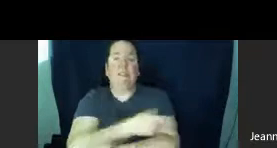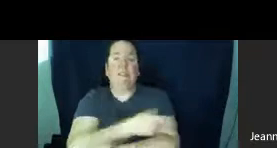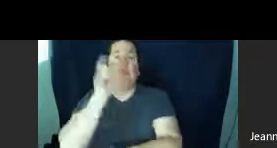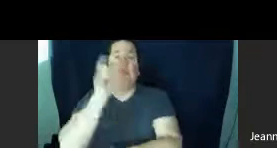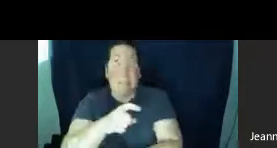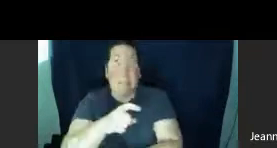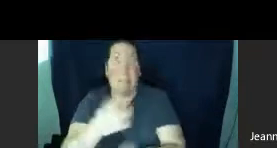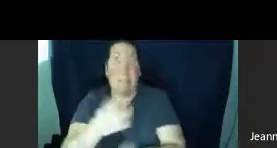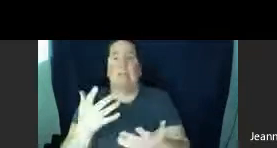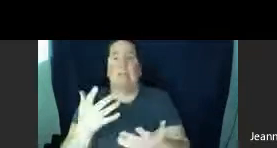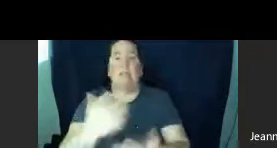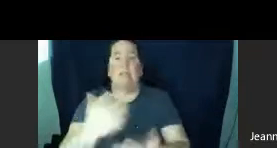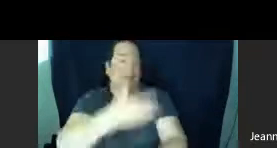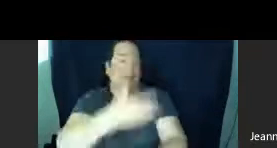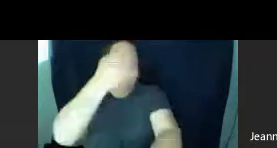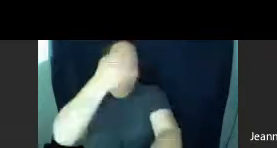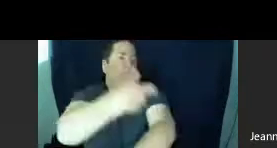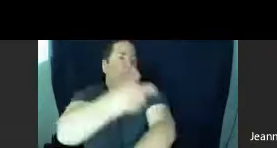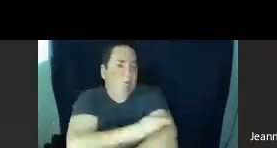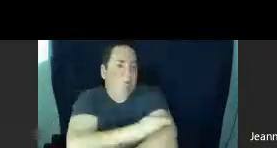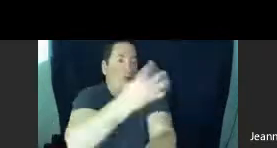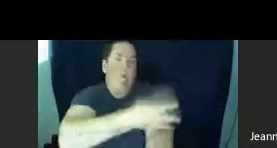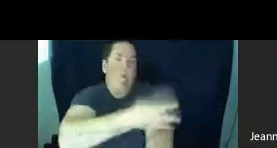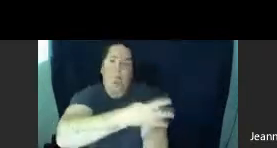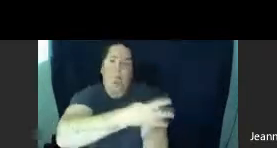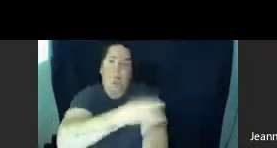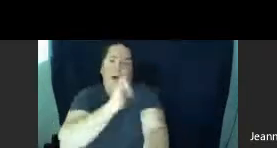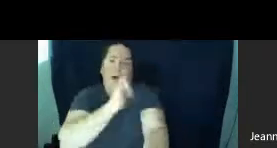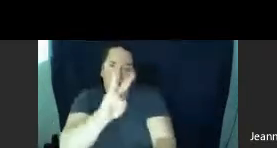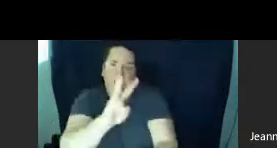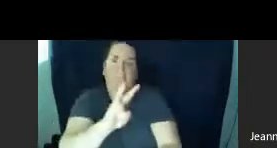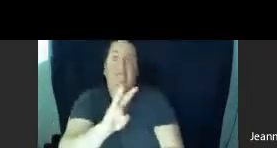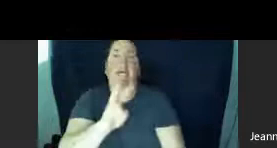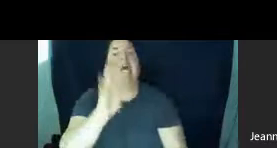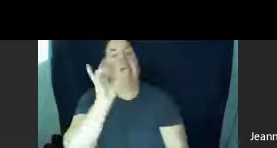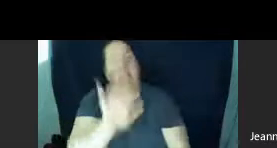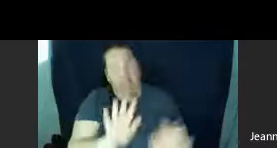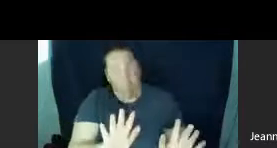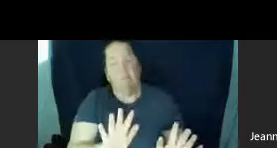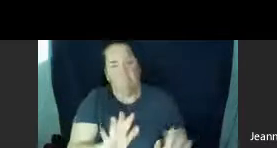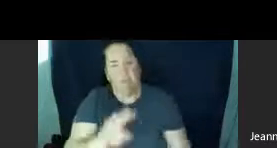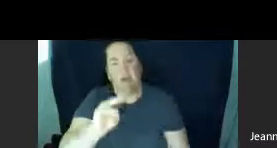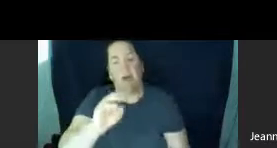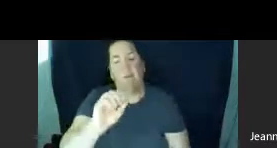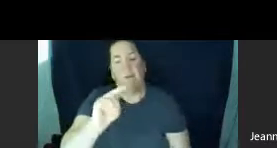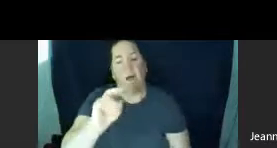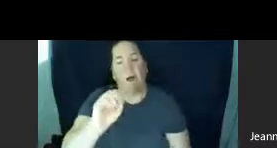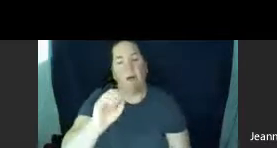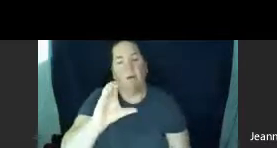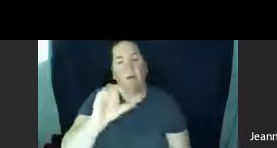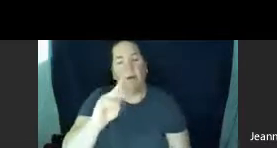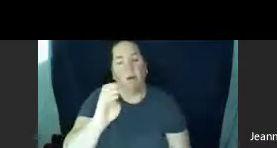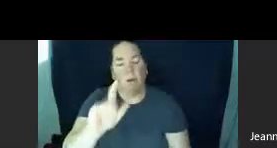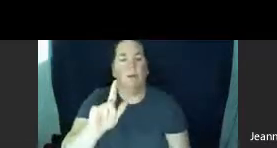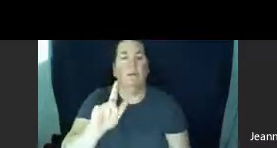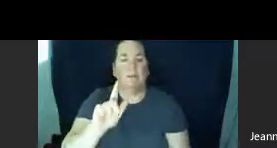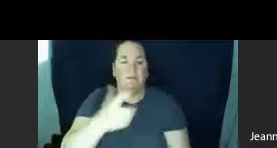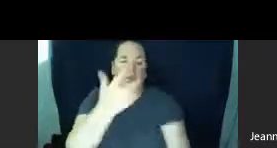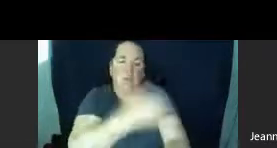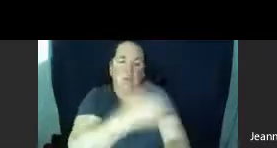such as an injection or an IV infusion. So for those monoclonal antibodies like bebtelovimab or